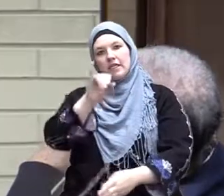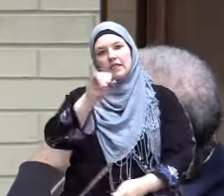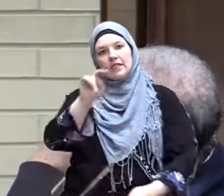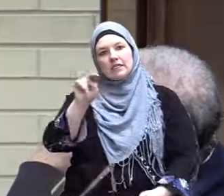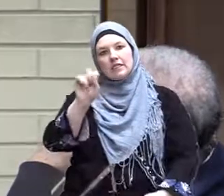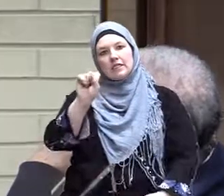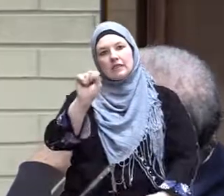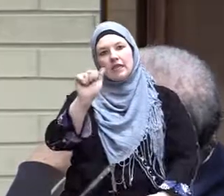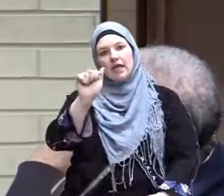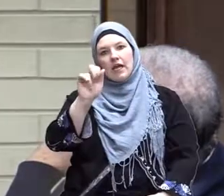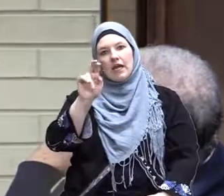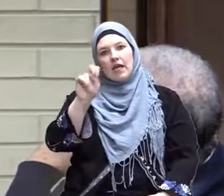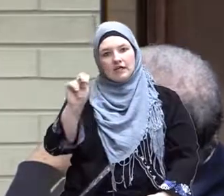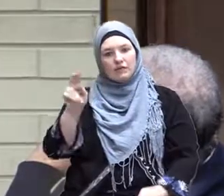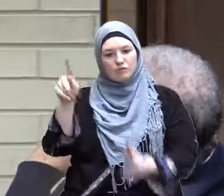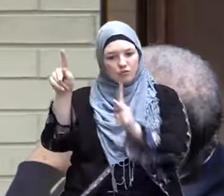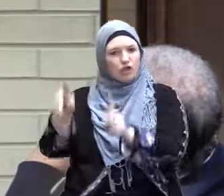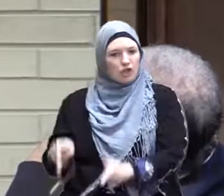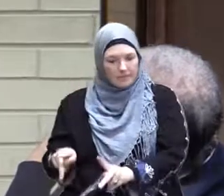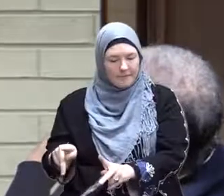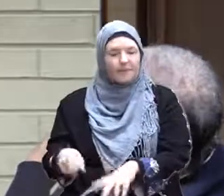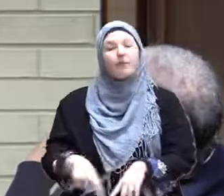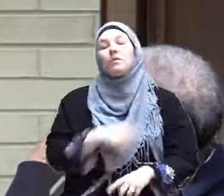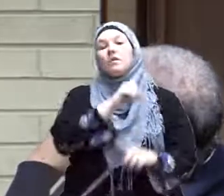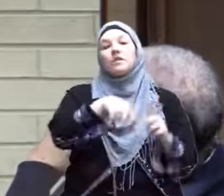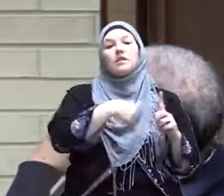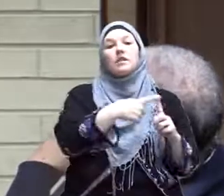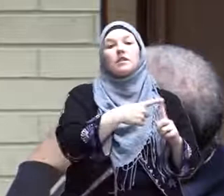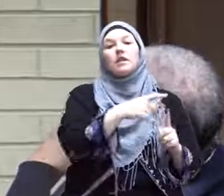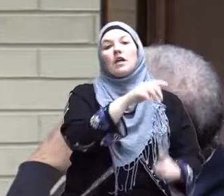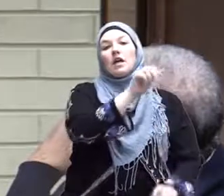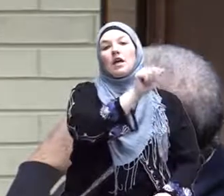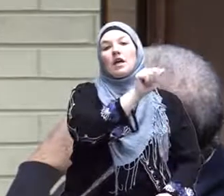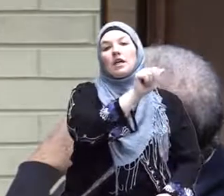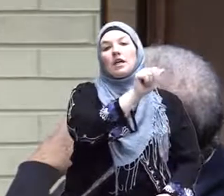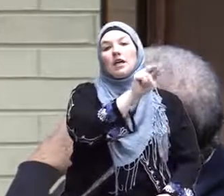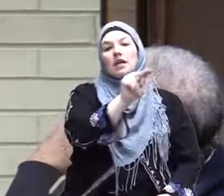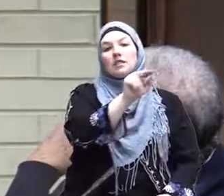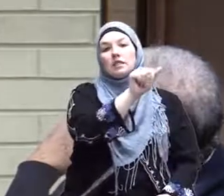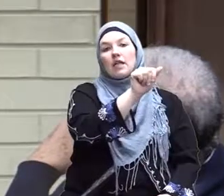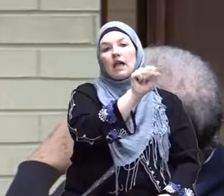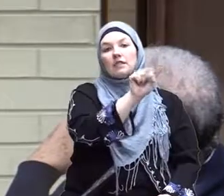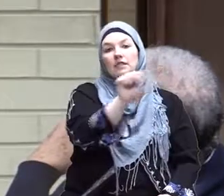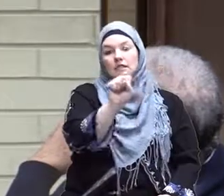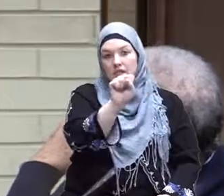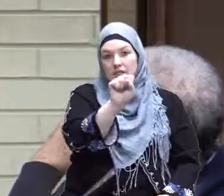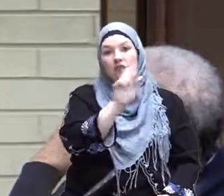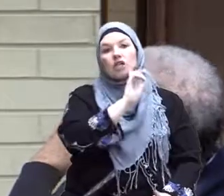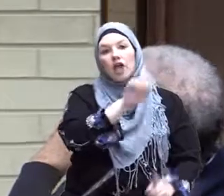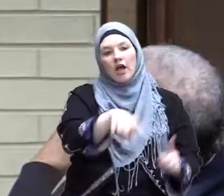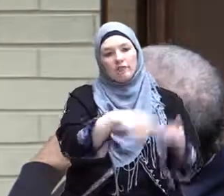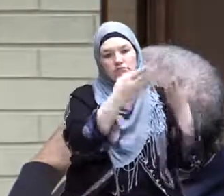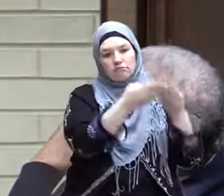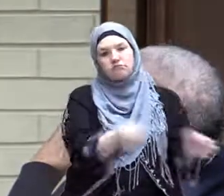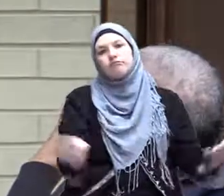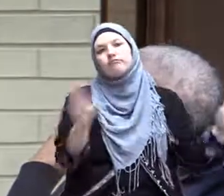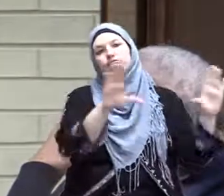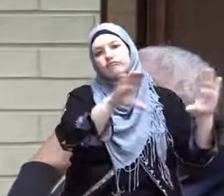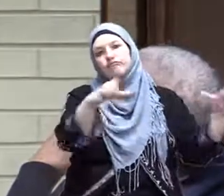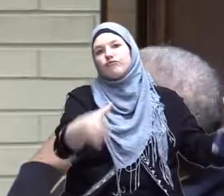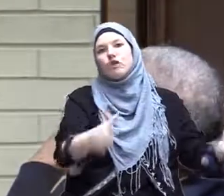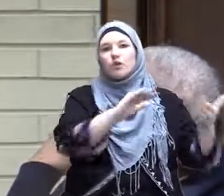man, you talk about the person, the individual. When you talk about an-nas, you are talking about